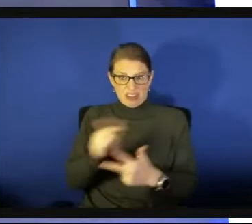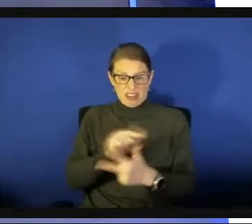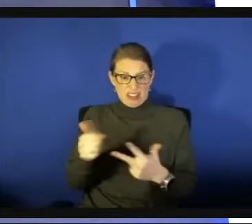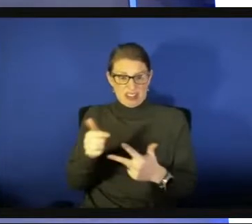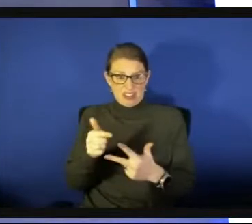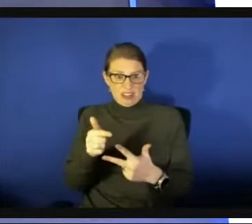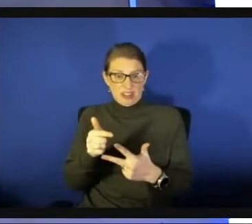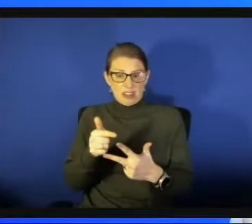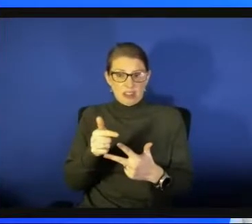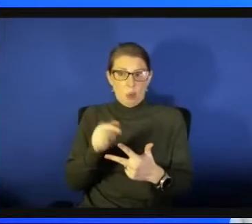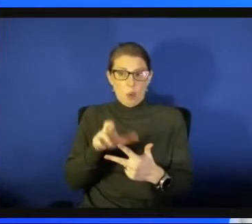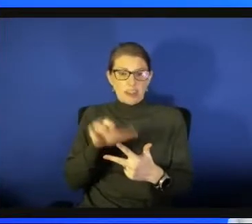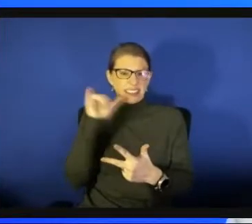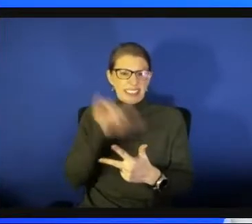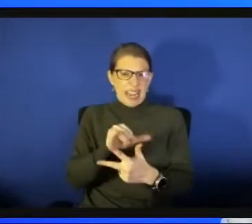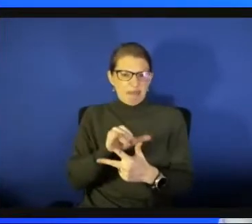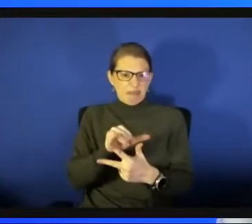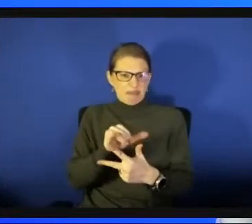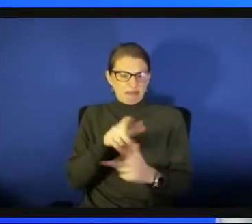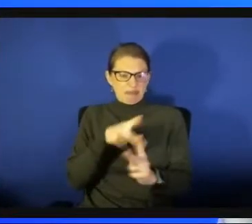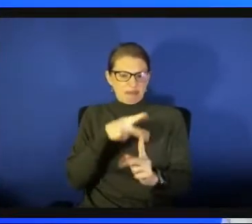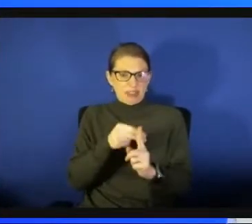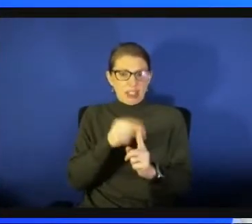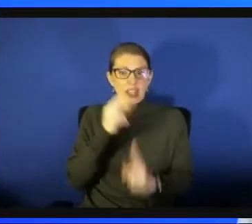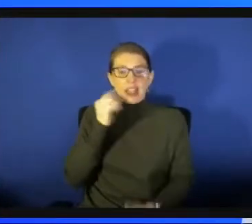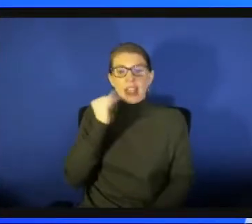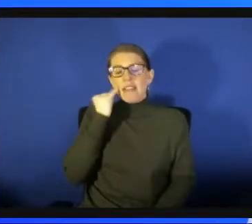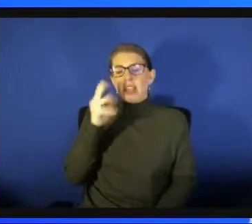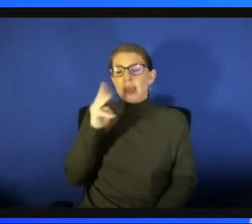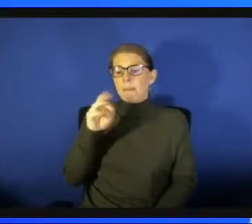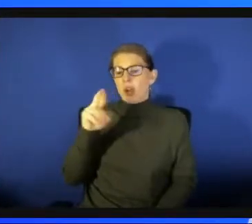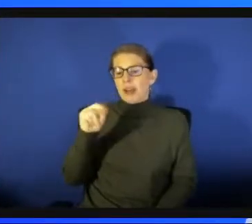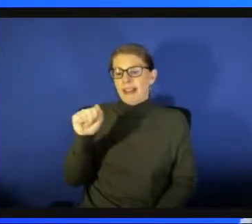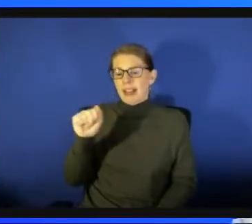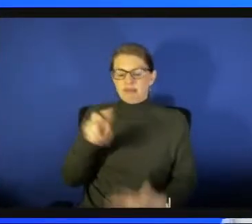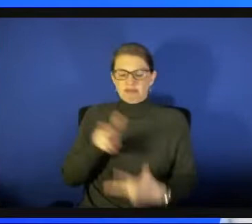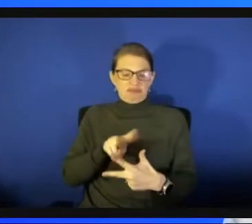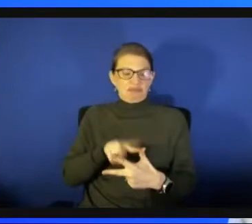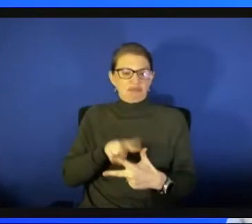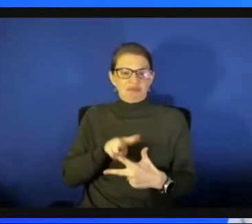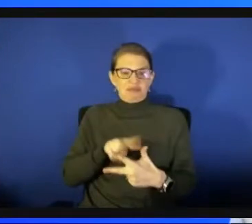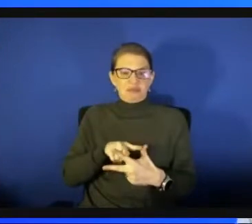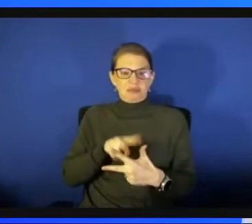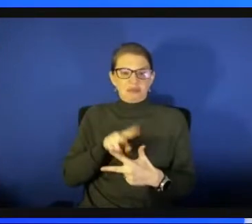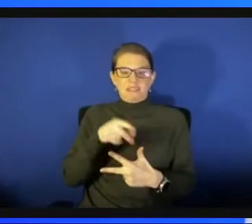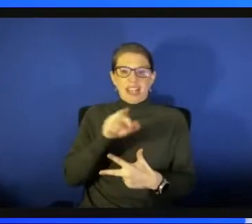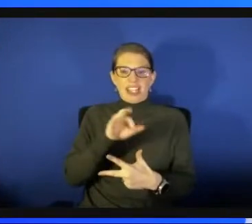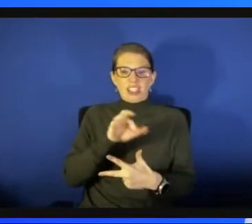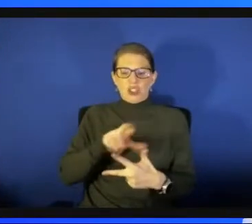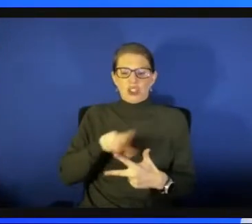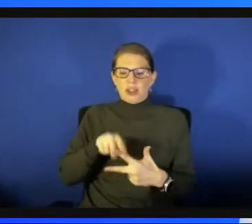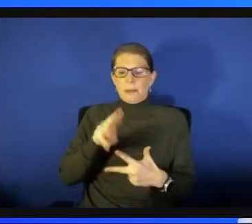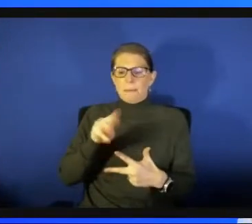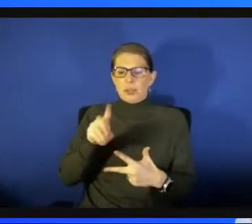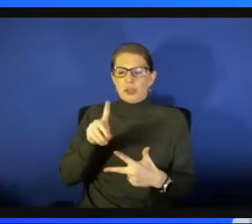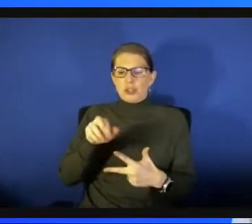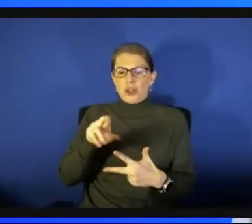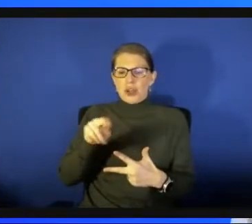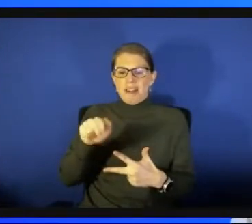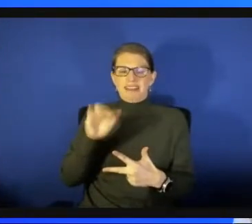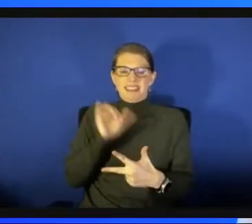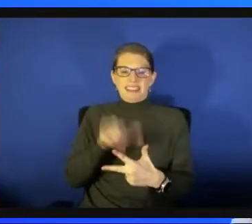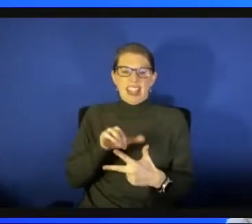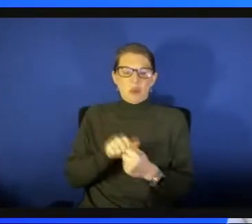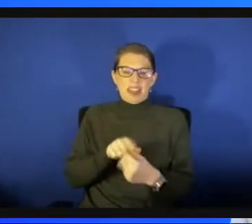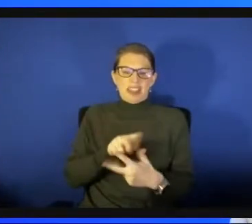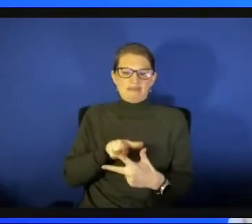first two? Yeah, I mean, I think if you had an mRNA vaccine, either Pfizer or Moderna, you need to stick with the mRNA vaccine. Certainly if you